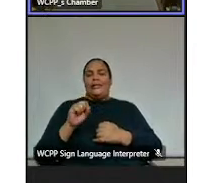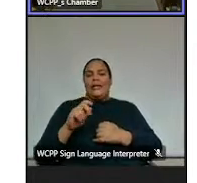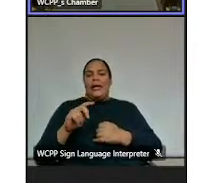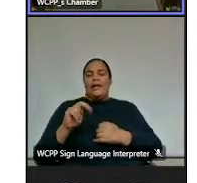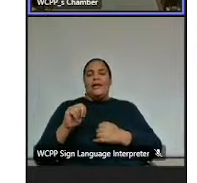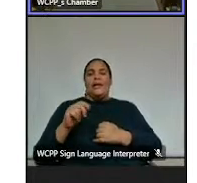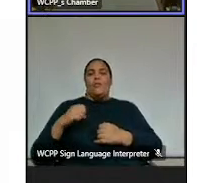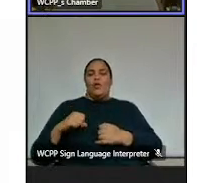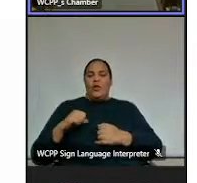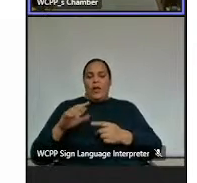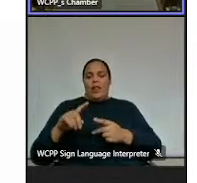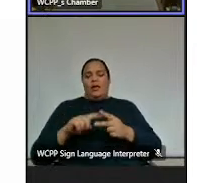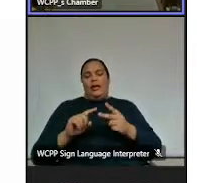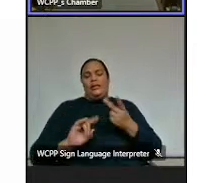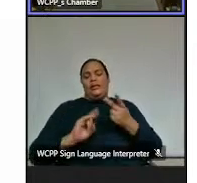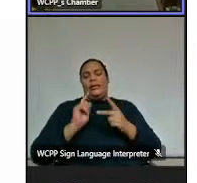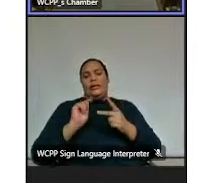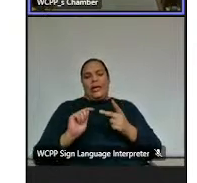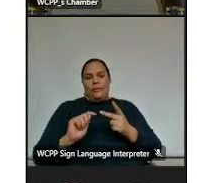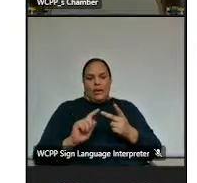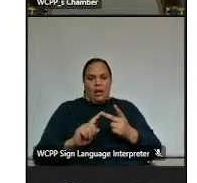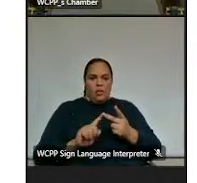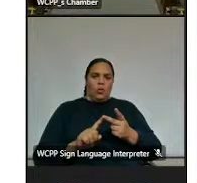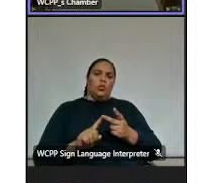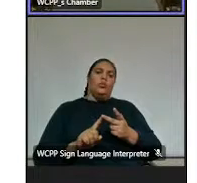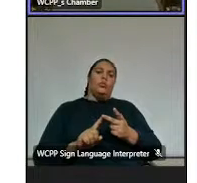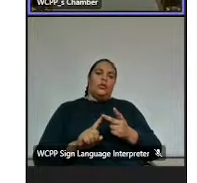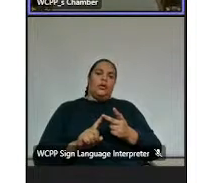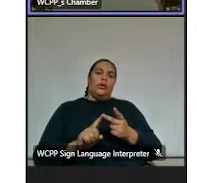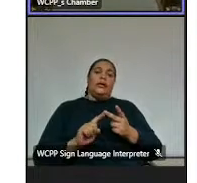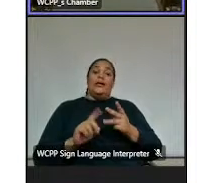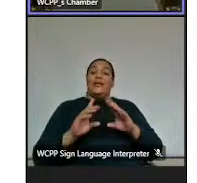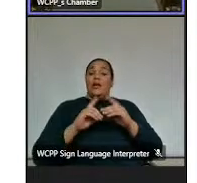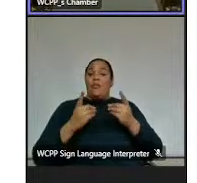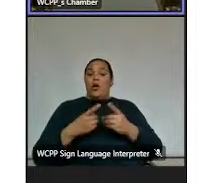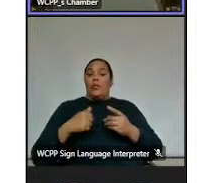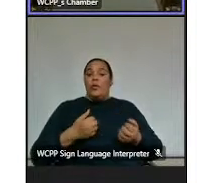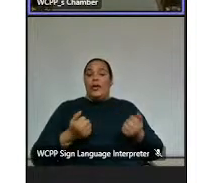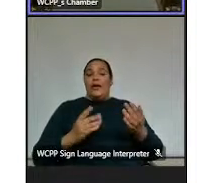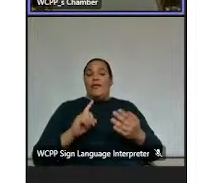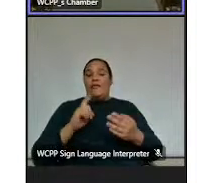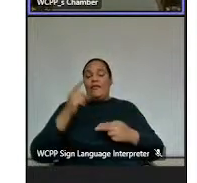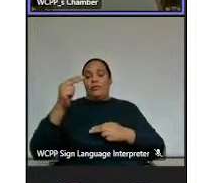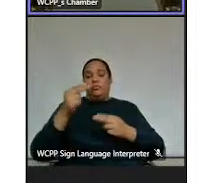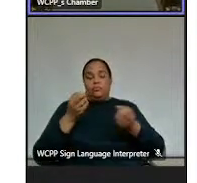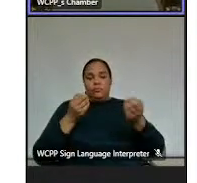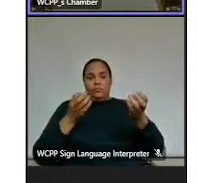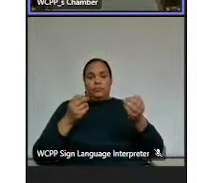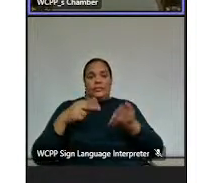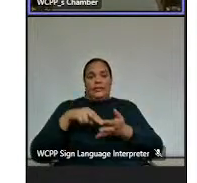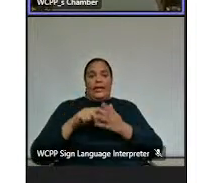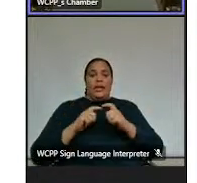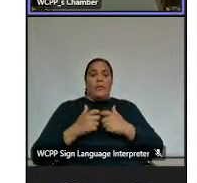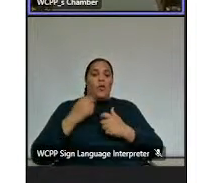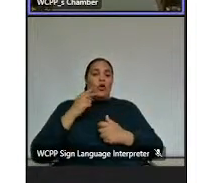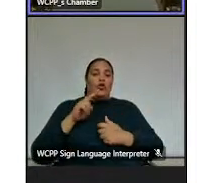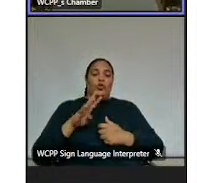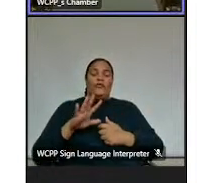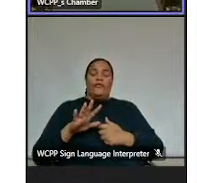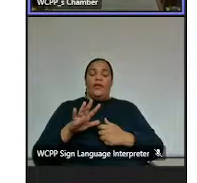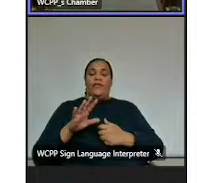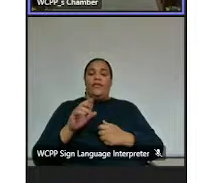municipality, as well as City of Cape Town. The department gave a first briefing to the Standing Committee on the 24th of August